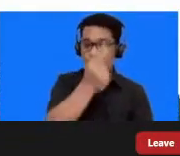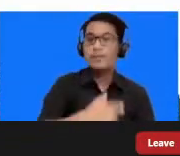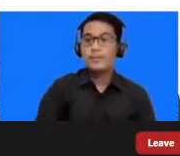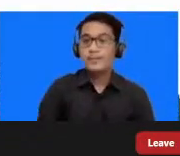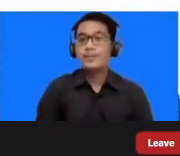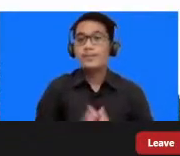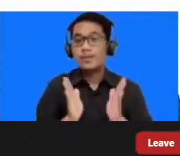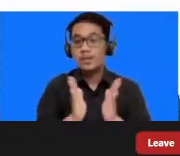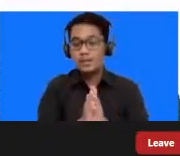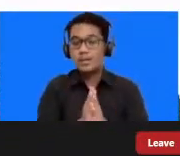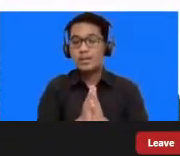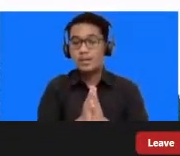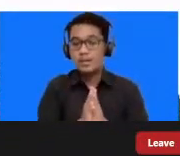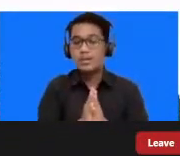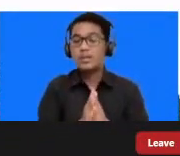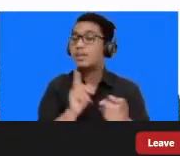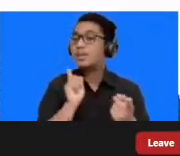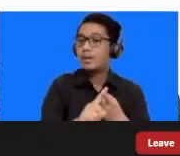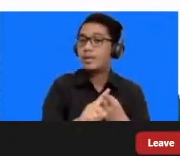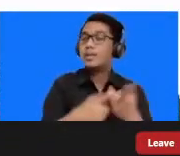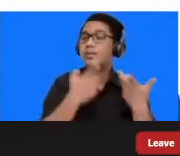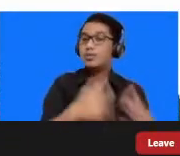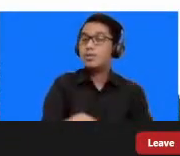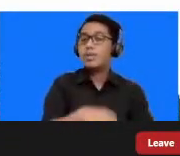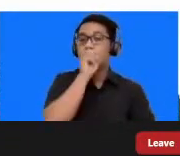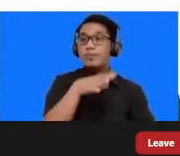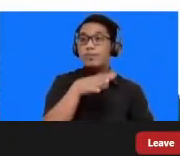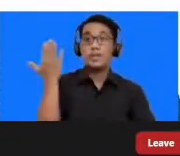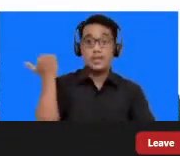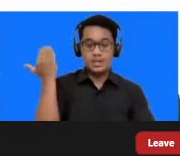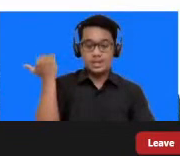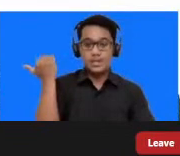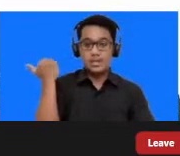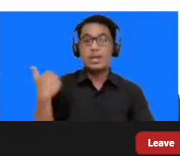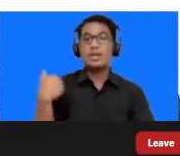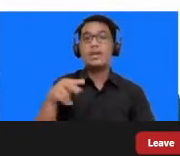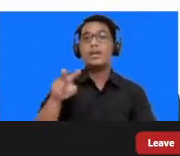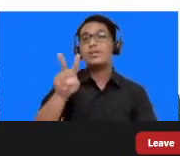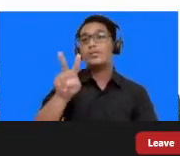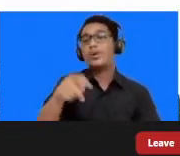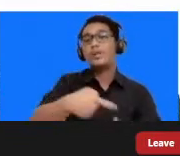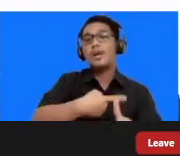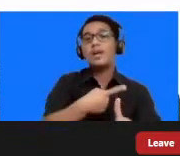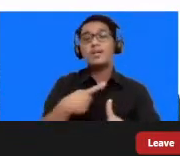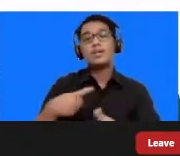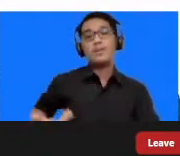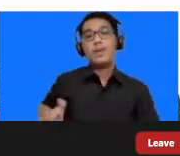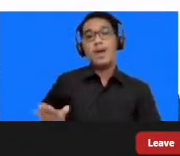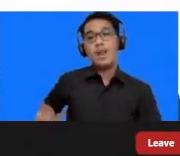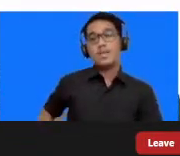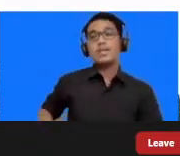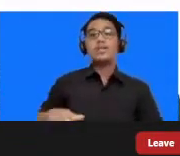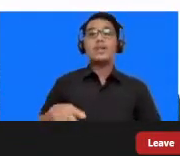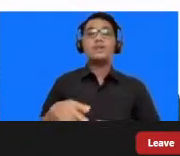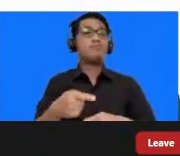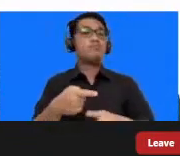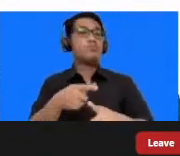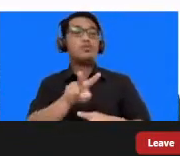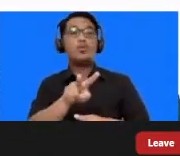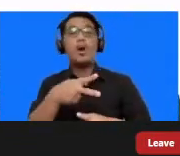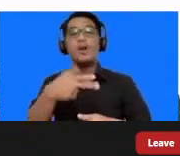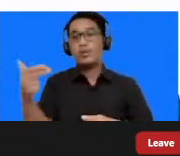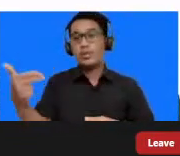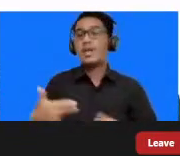mentioned. Two are based in Bangladesh and the other two are based in Indonesia. So it will be a really interesting discussions and fruitful.